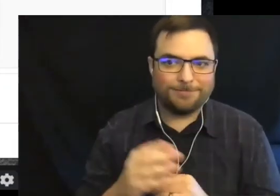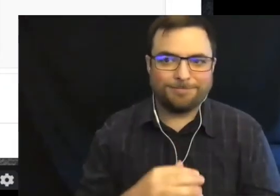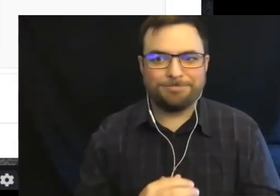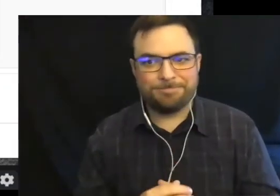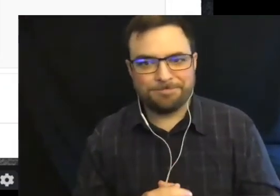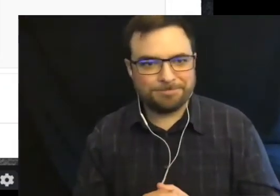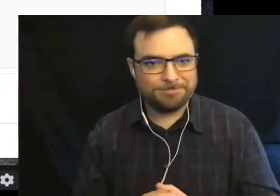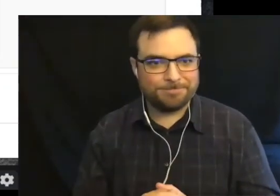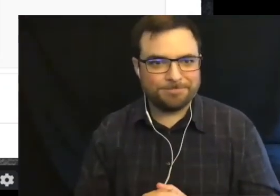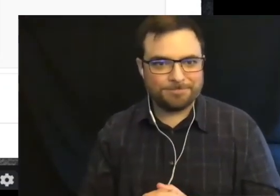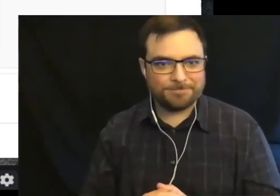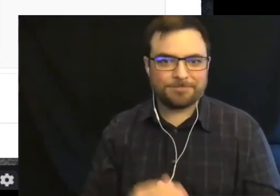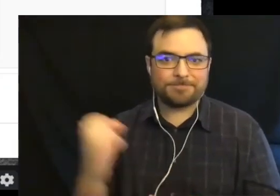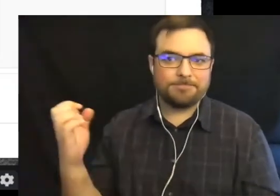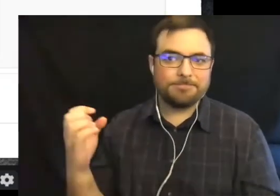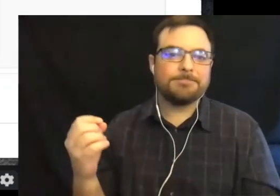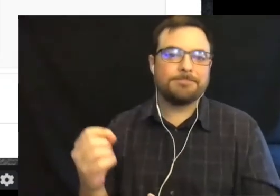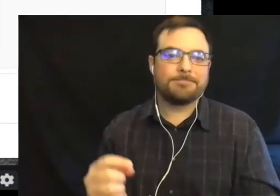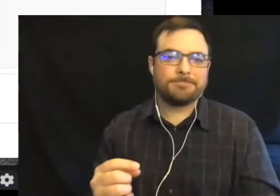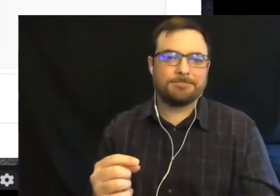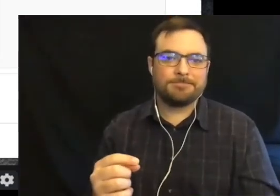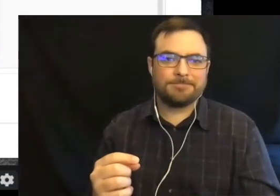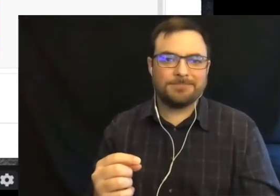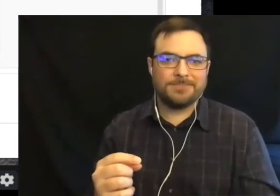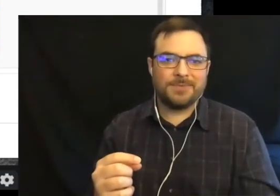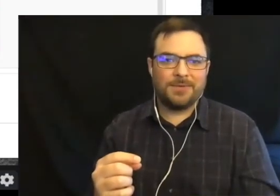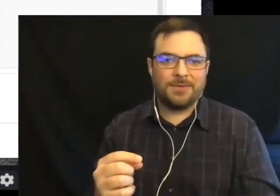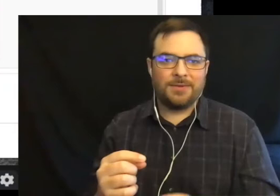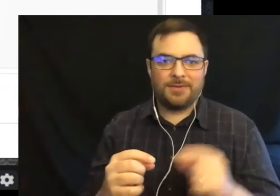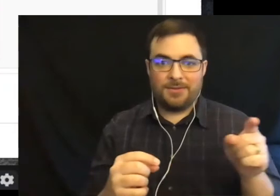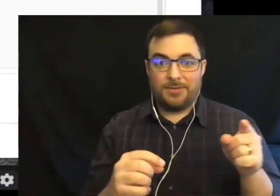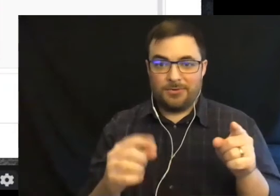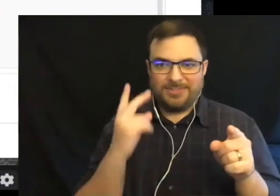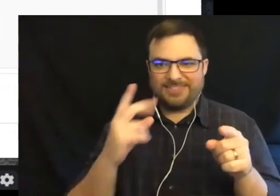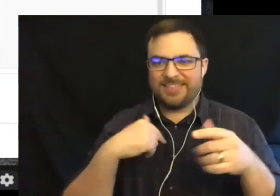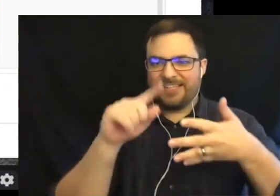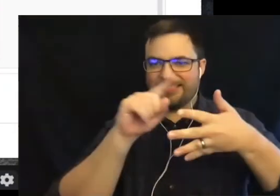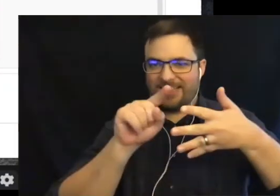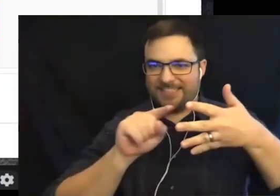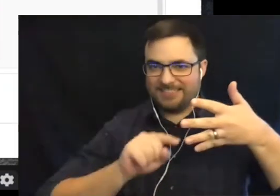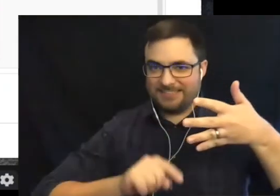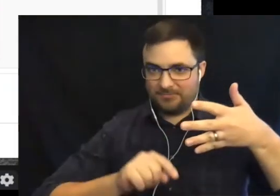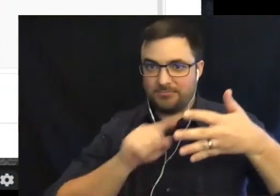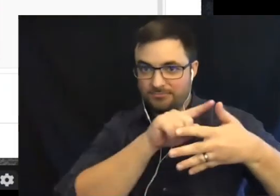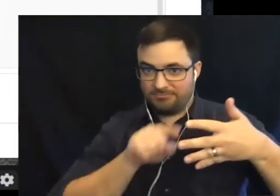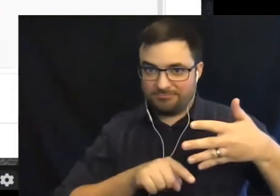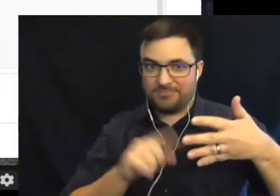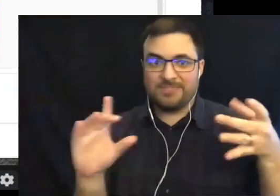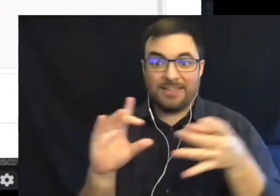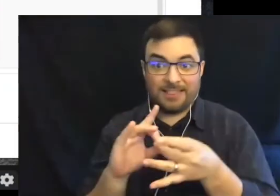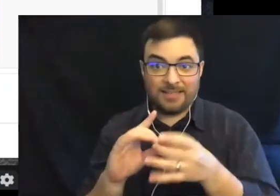Okay, so I go back up to where it said the checklist, and how you link it is you